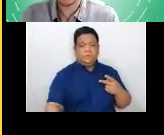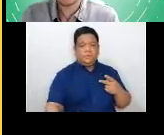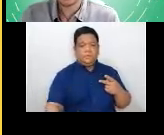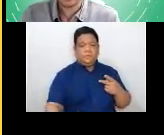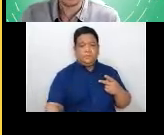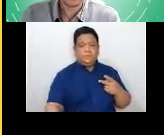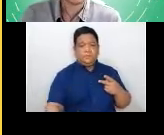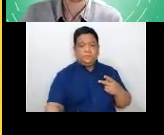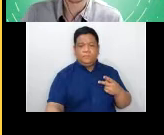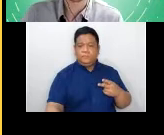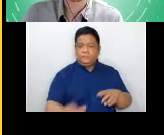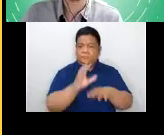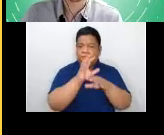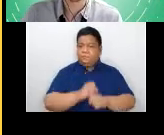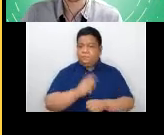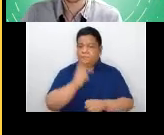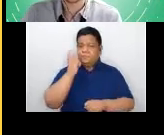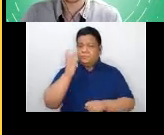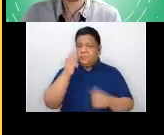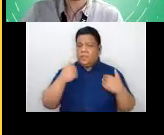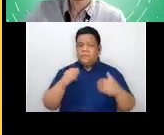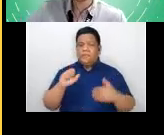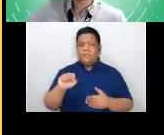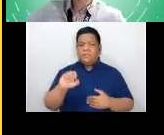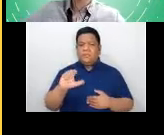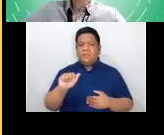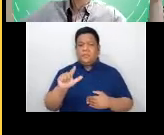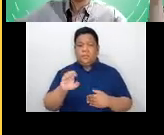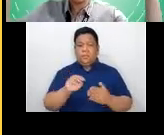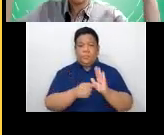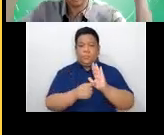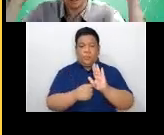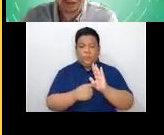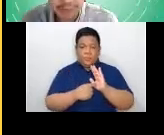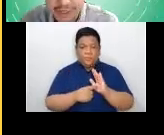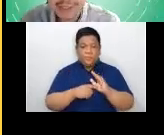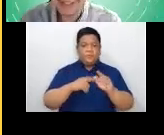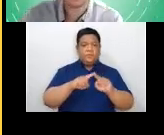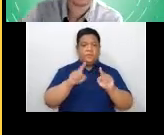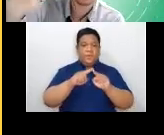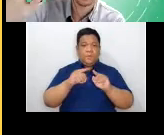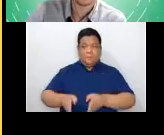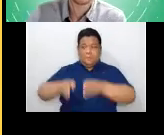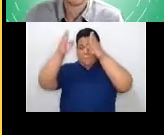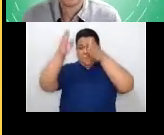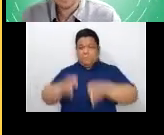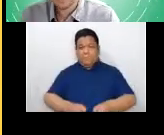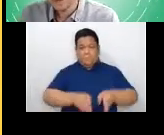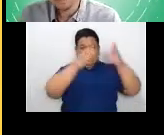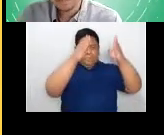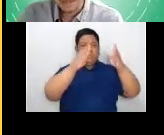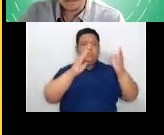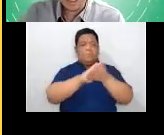example, scale models of architecture things. So you can have entire skyscrapers that are compressed into these small models.